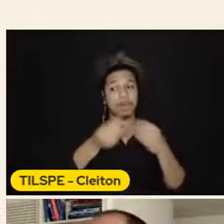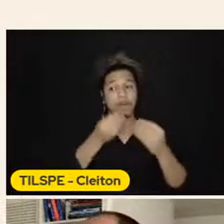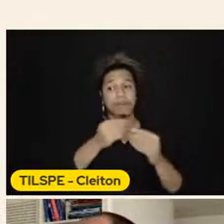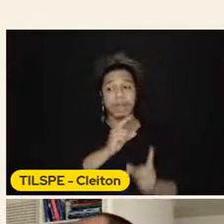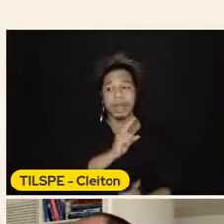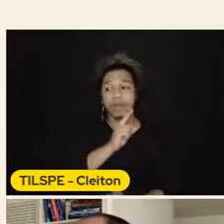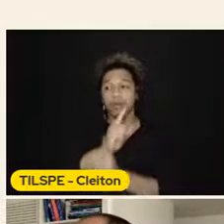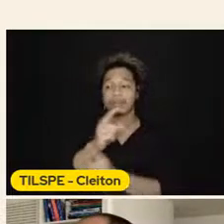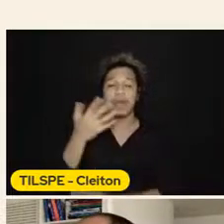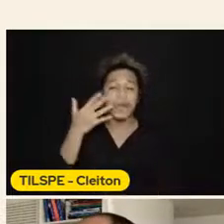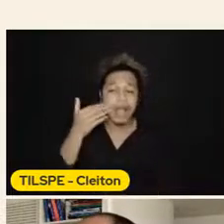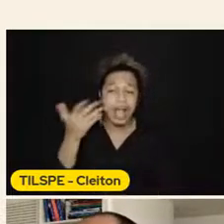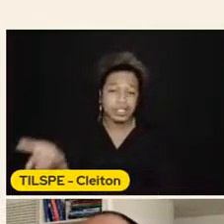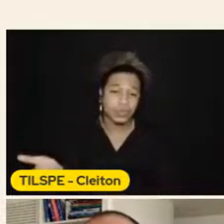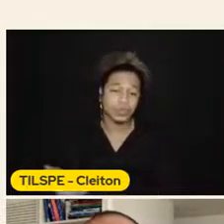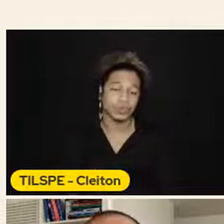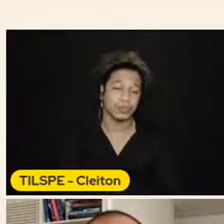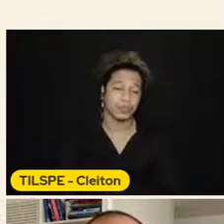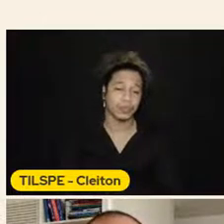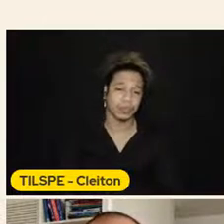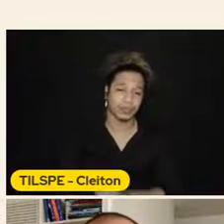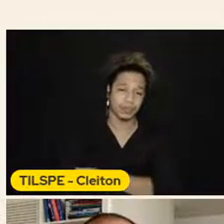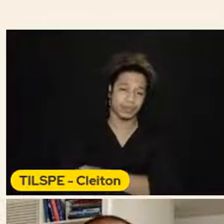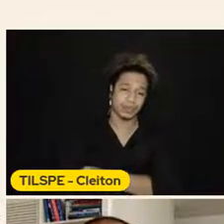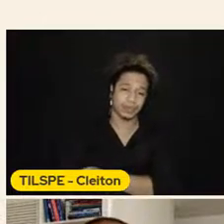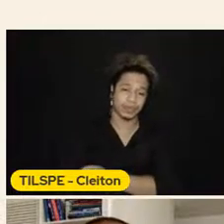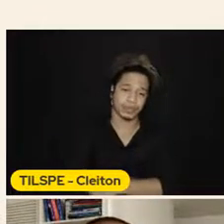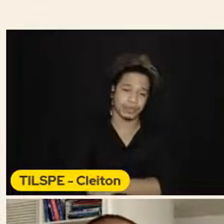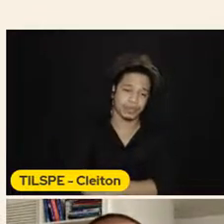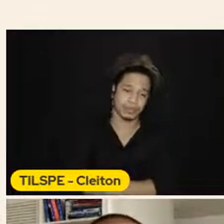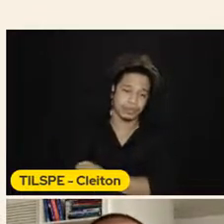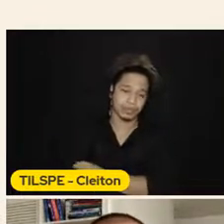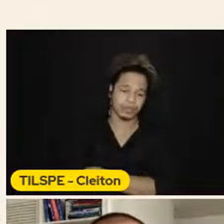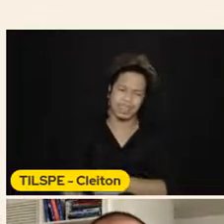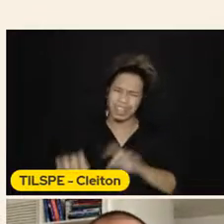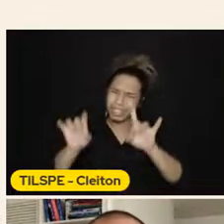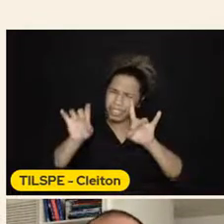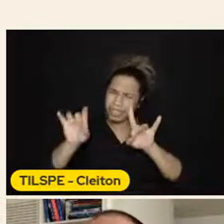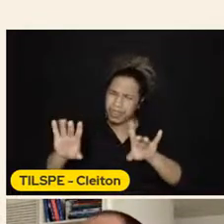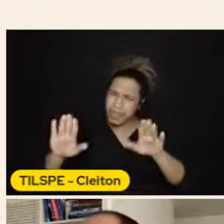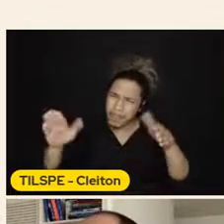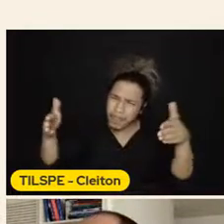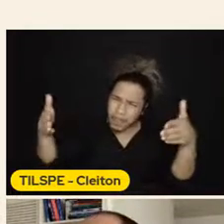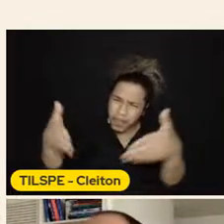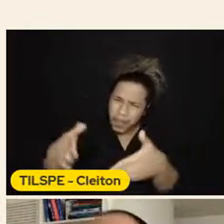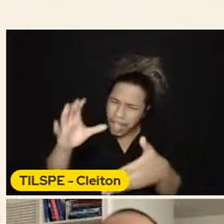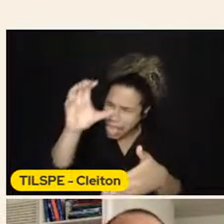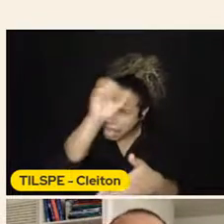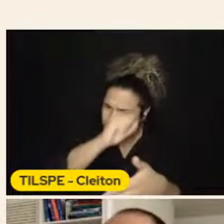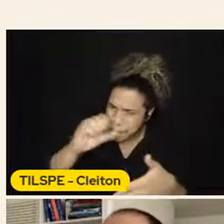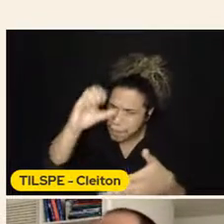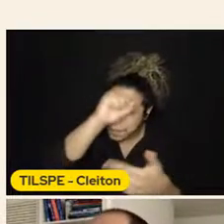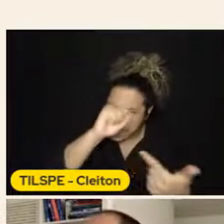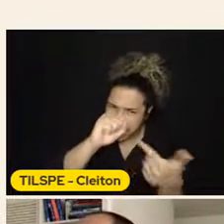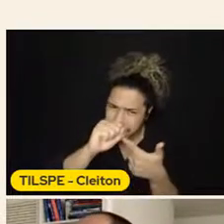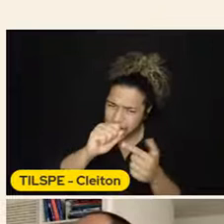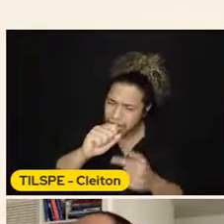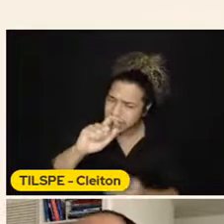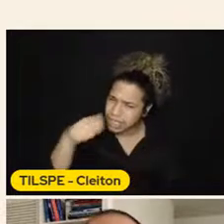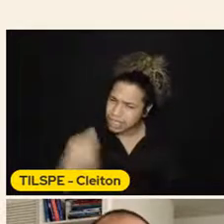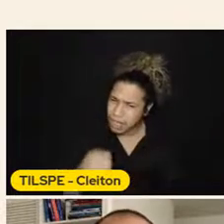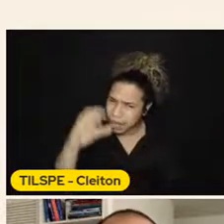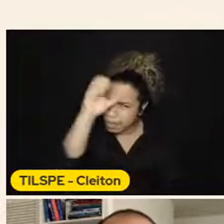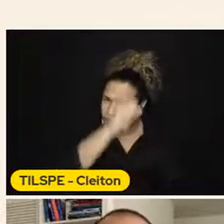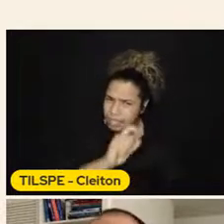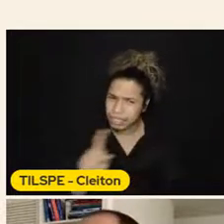Luke. It's not just about learning narrative tenses or learning what because or